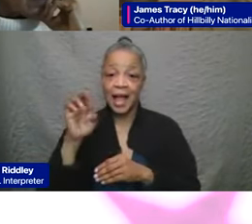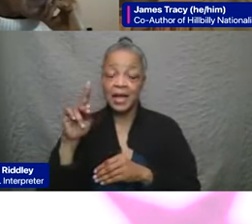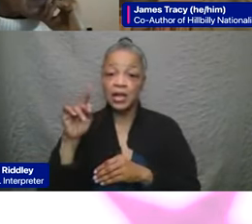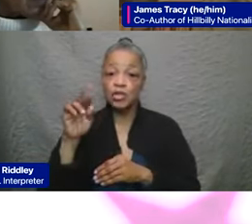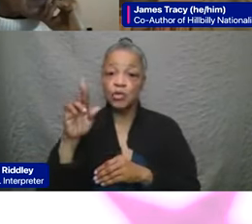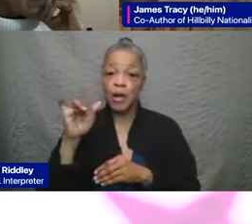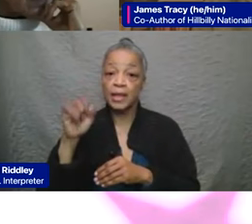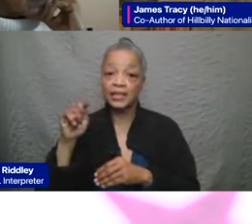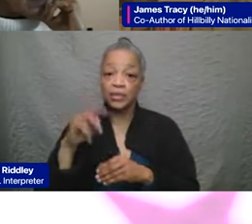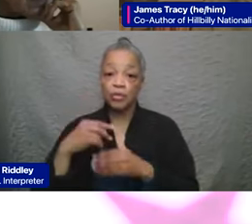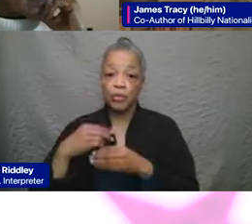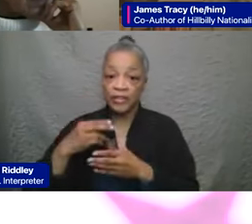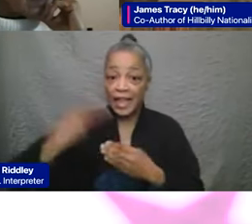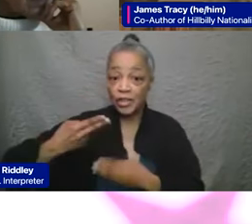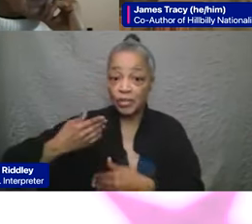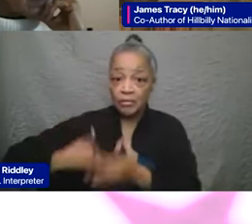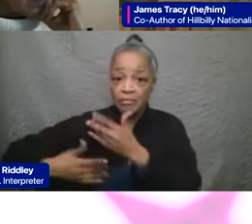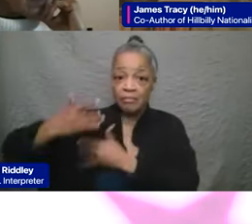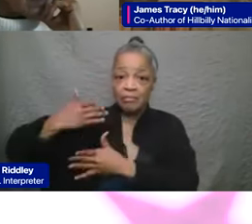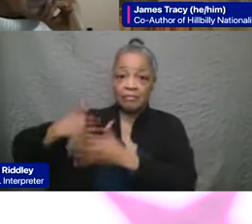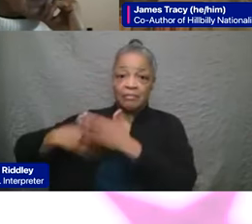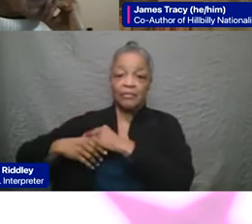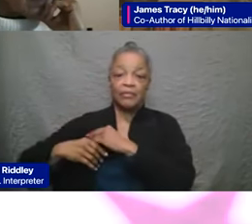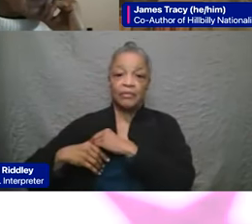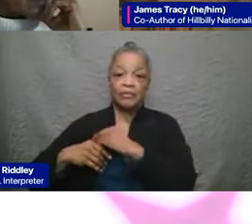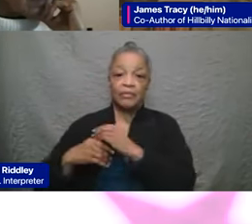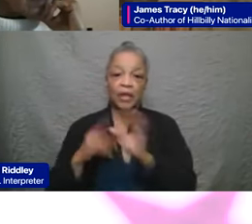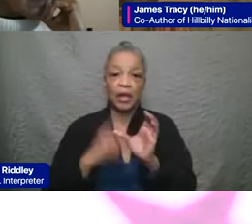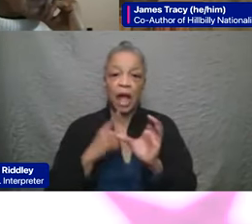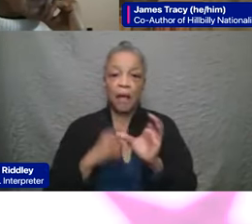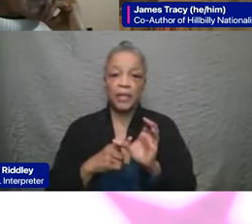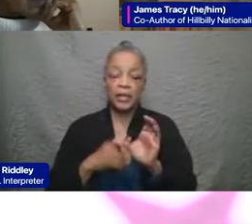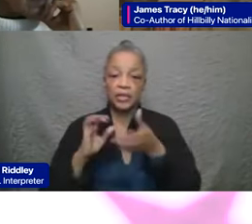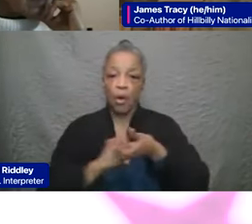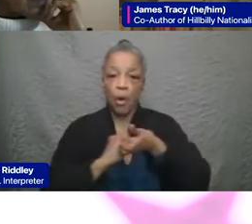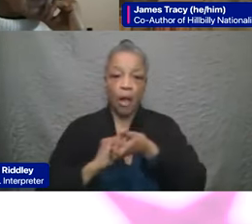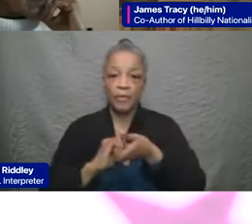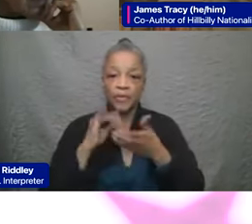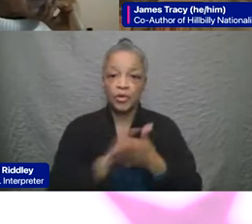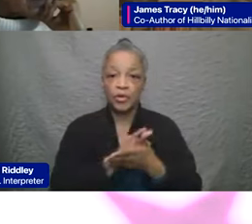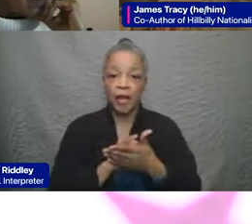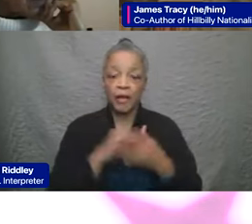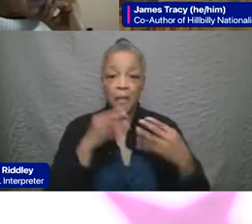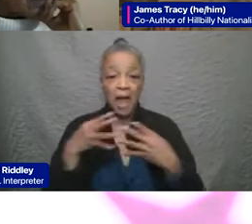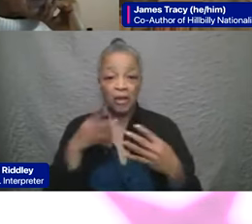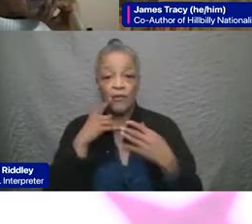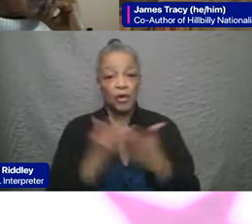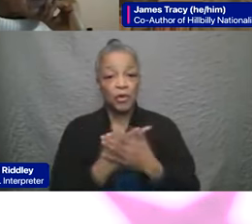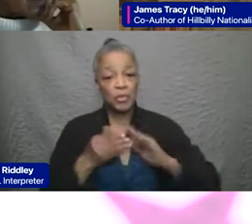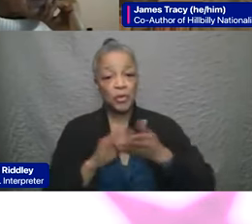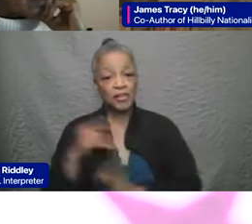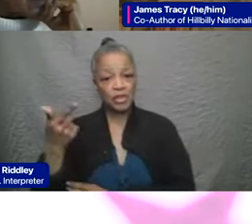the history back to the communist co-ops of New York, the battle for new communities in Georgia,